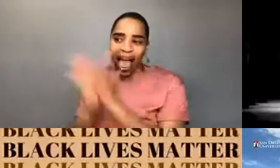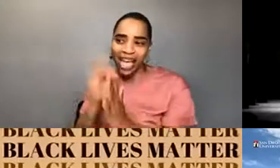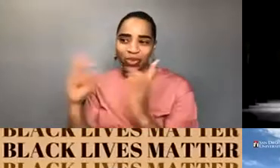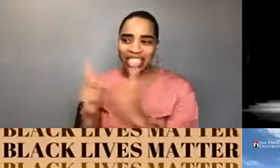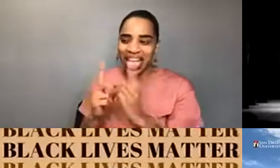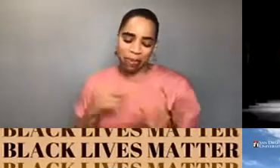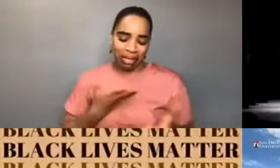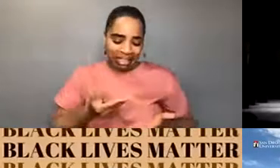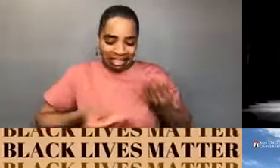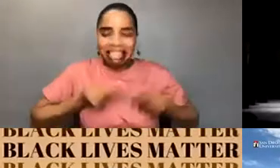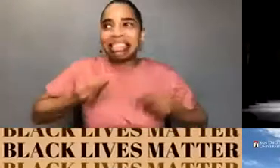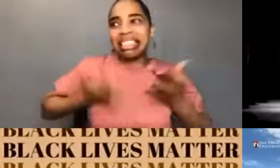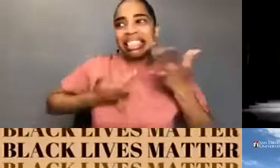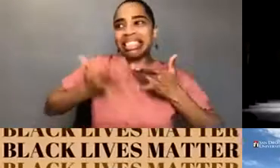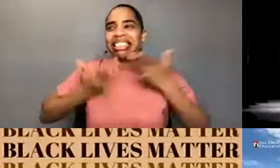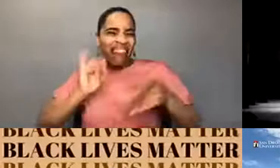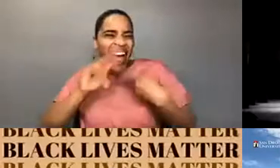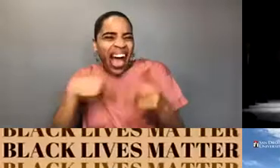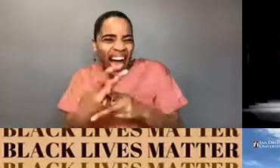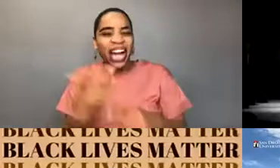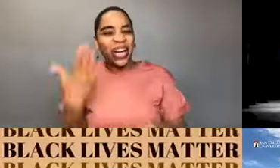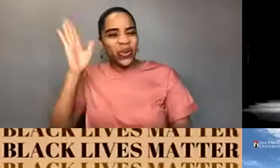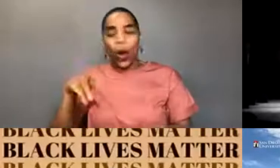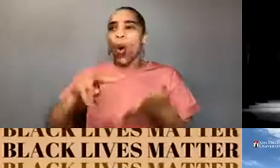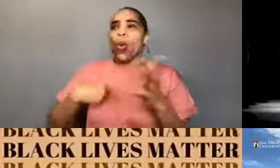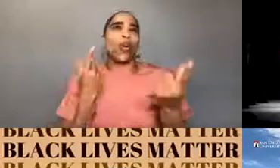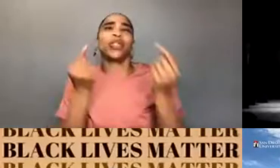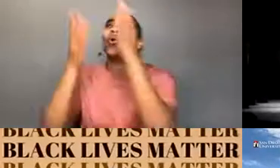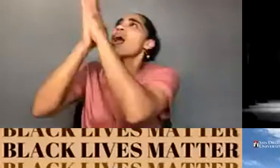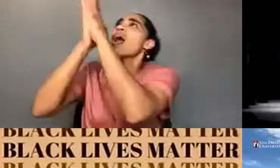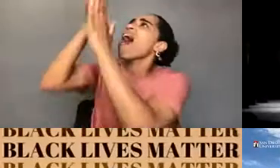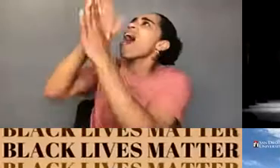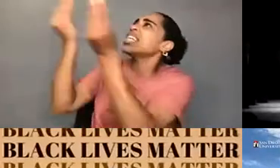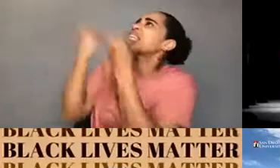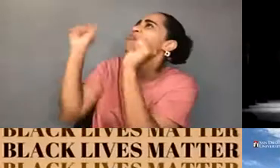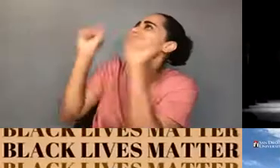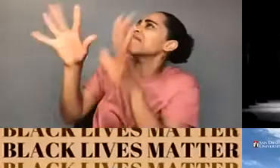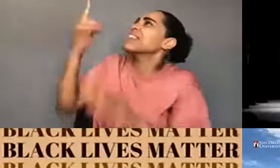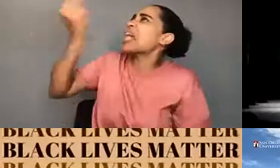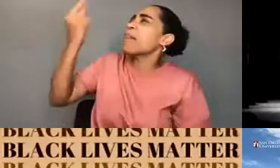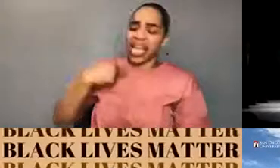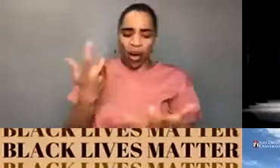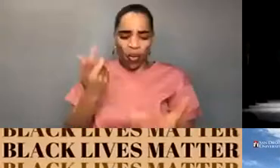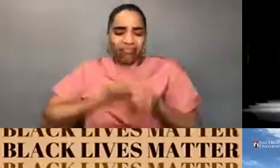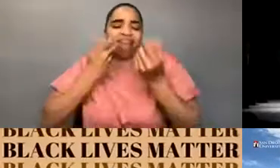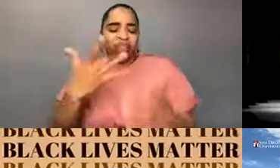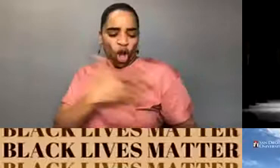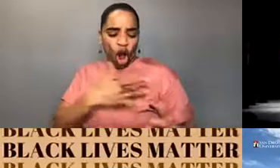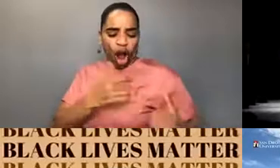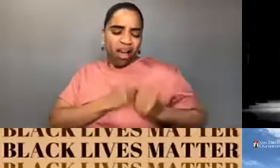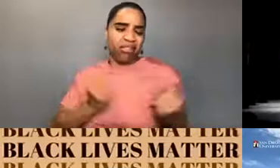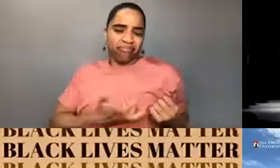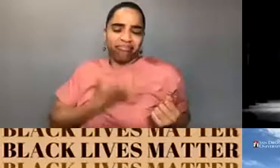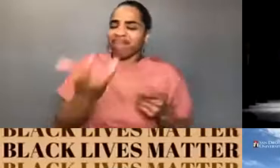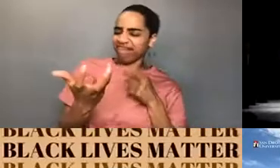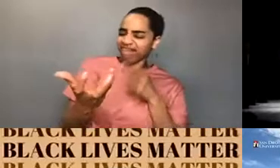last dime. Poem that what should I do? Please God, give me a sign poem. I want to write that so heartfelt, I think I know